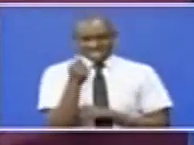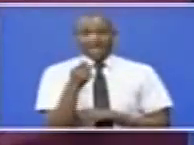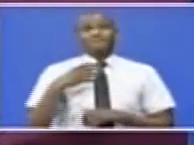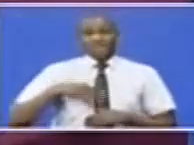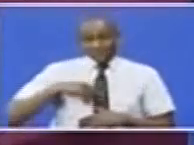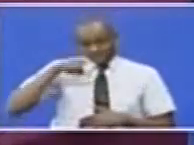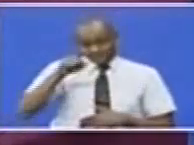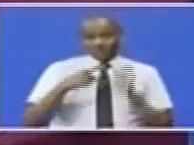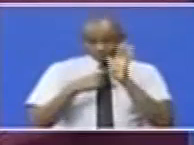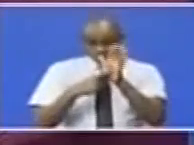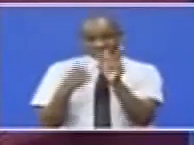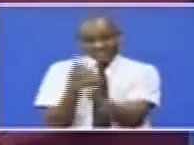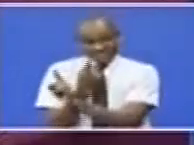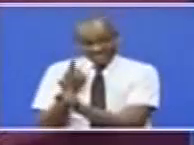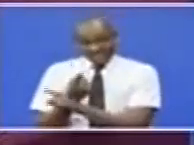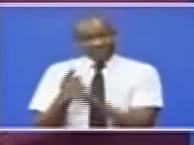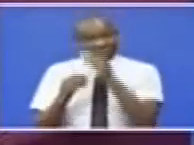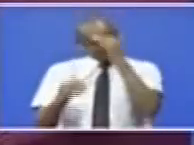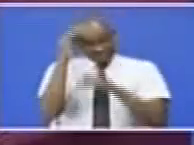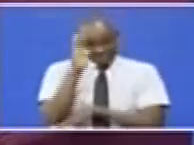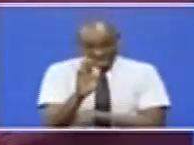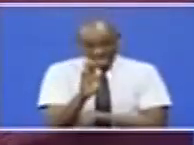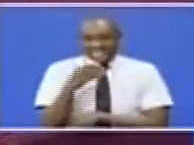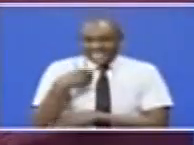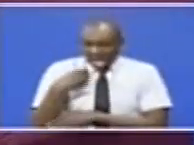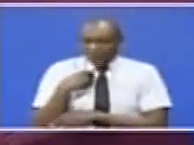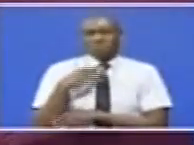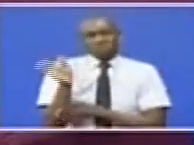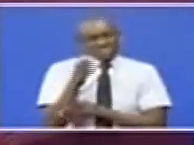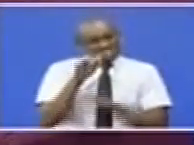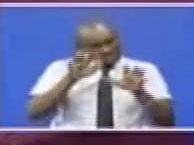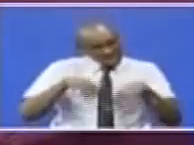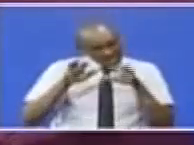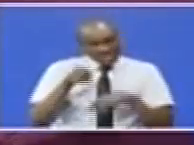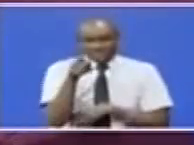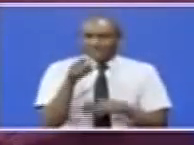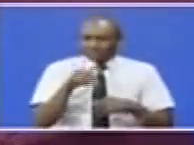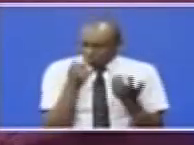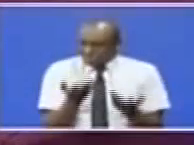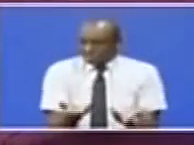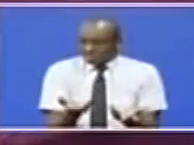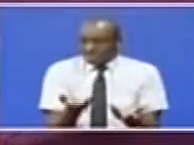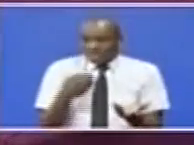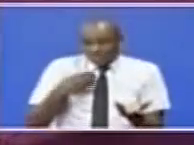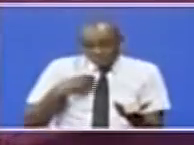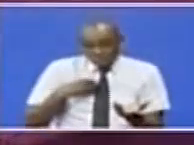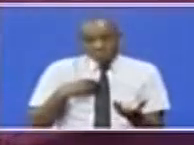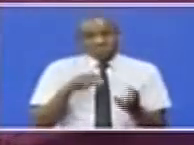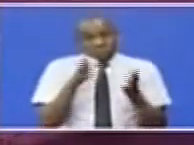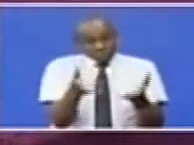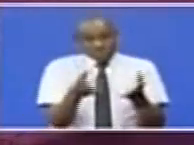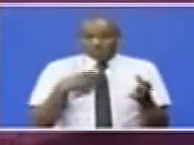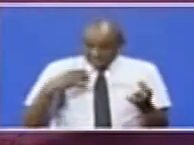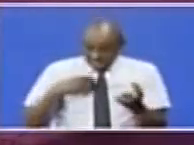consumers showcase their rising sophistication. Ornamental fish farming has morphed from just a hobby to a